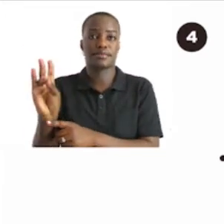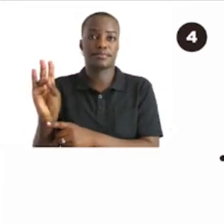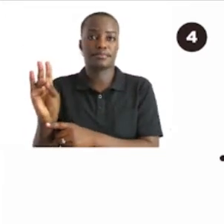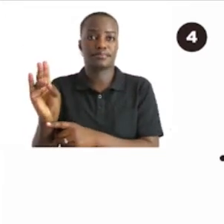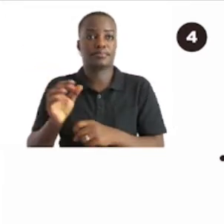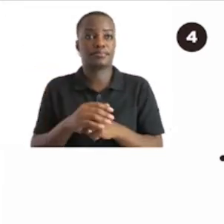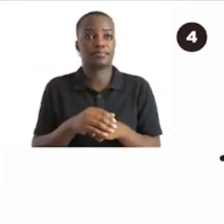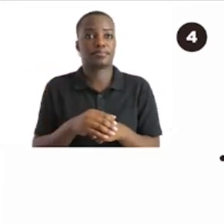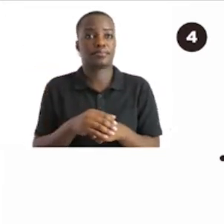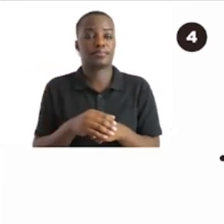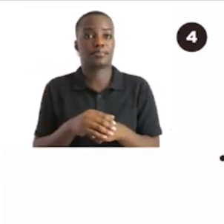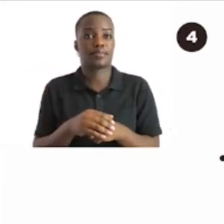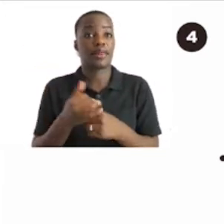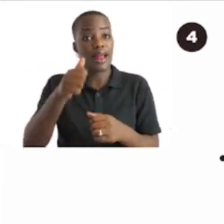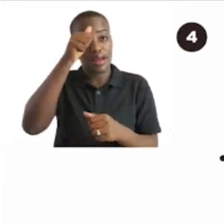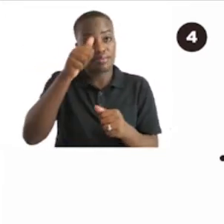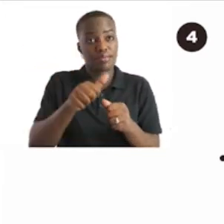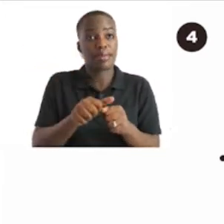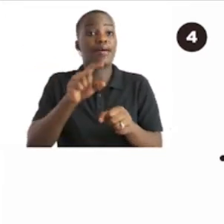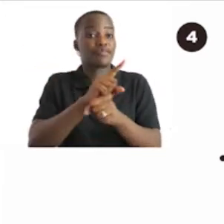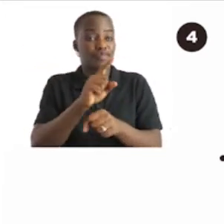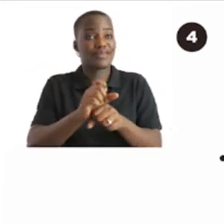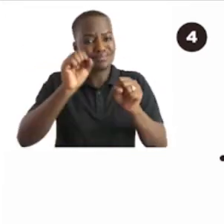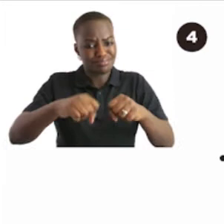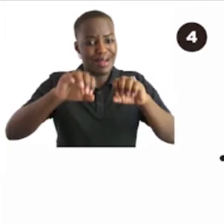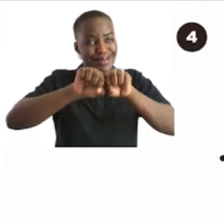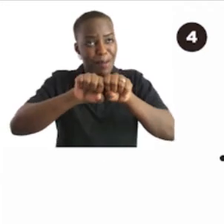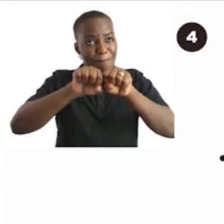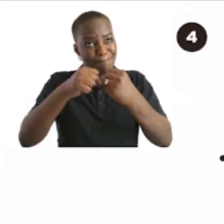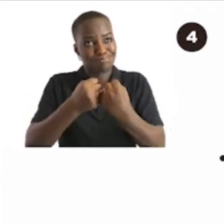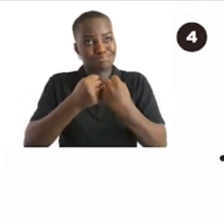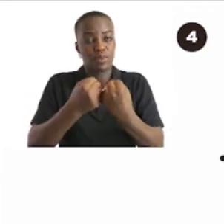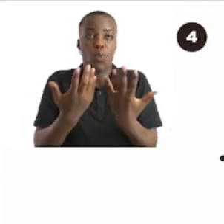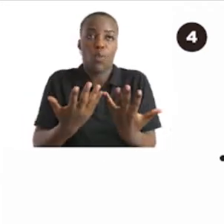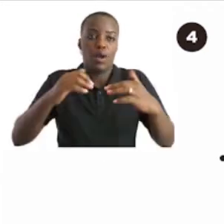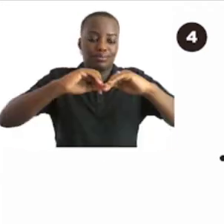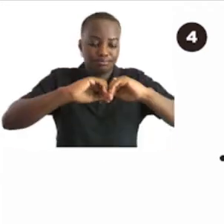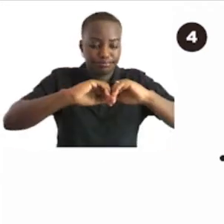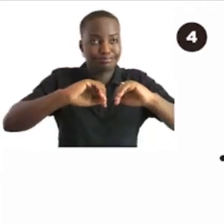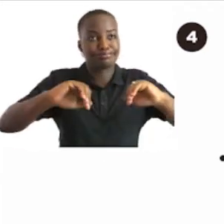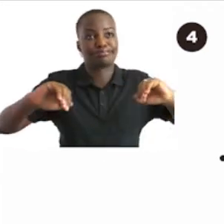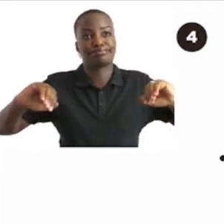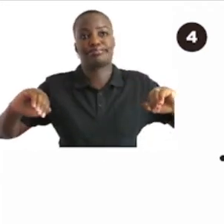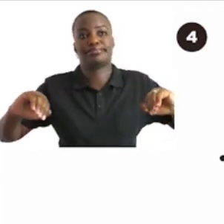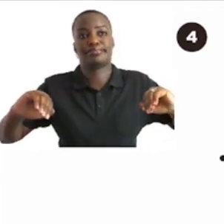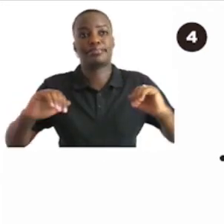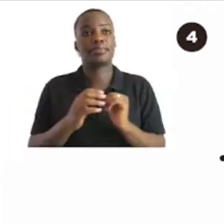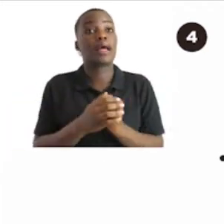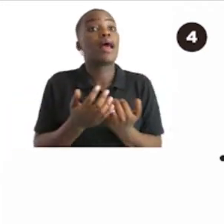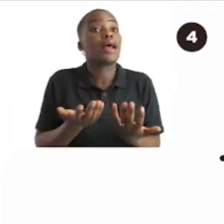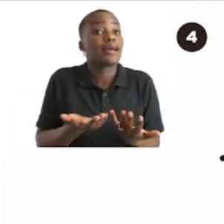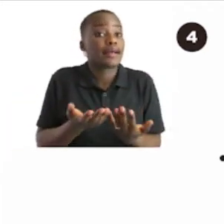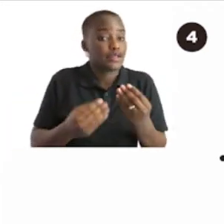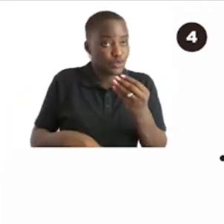7? So remember, first you have to break the number apart and separate it, and then